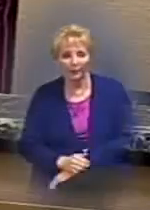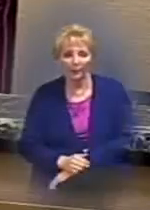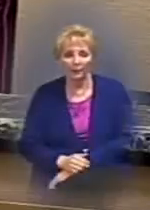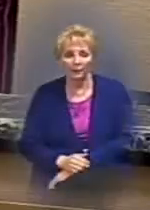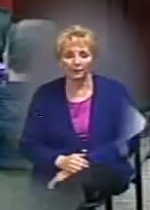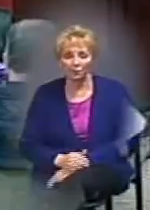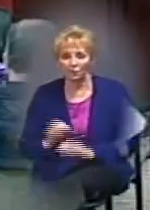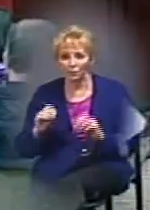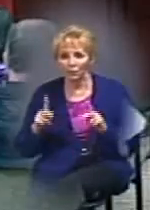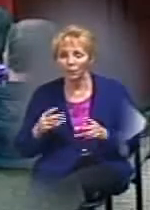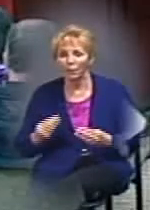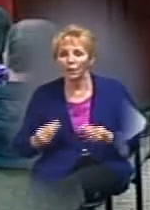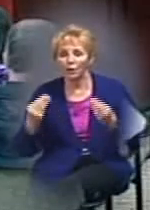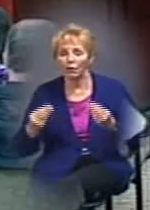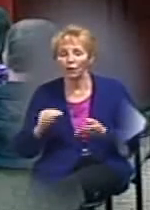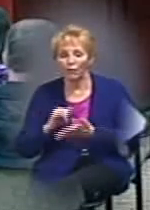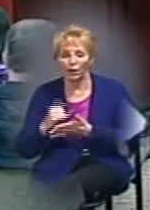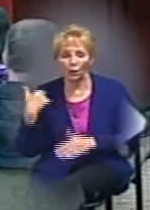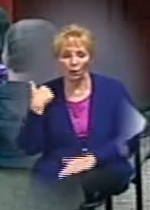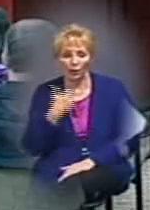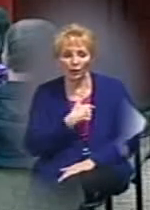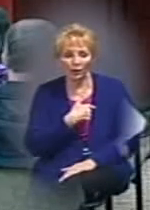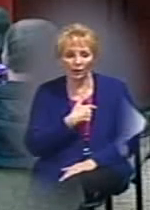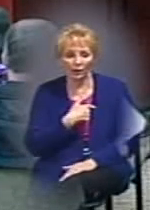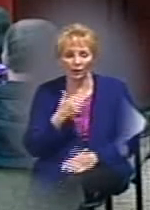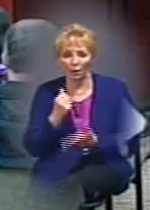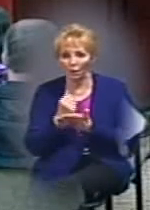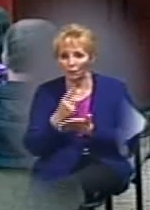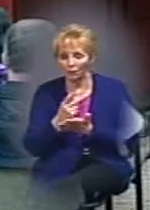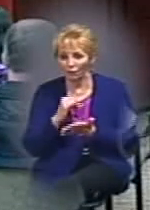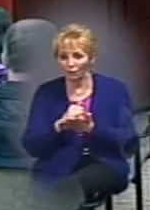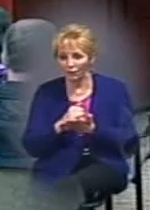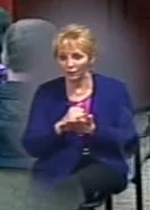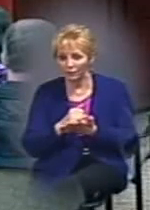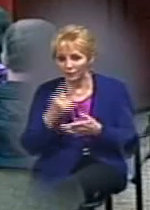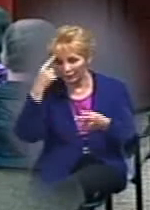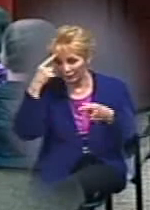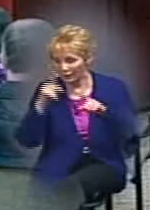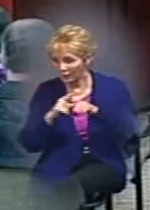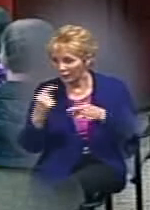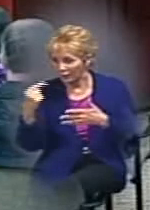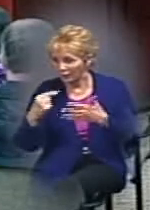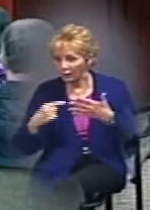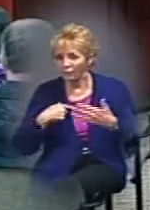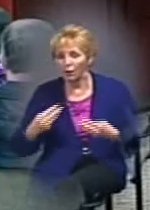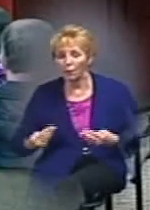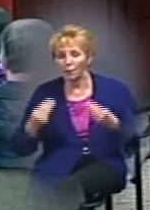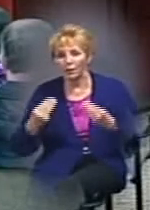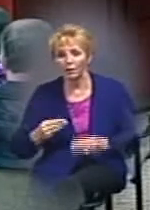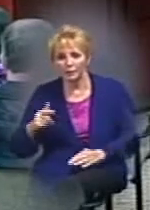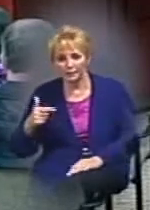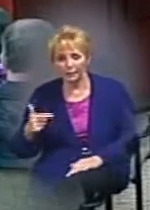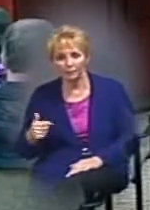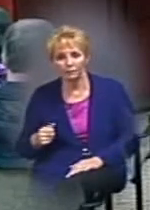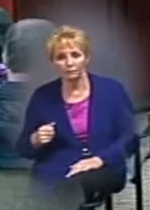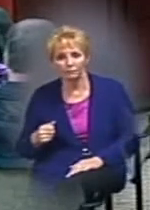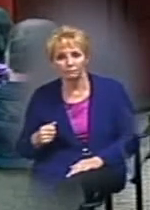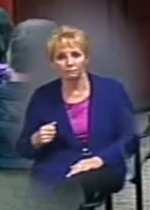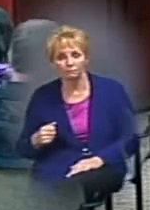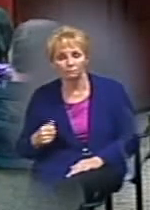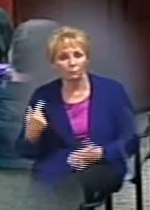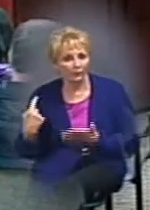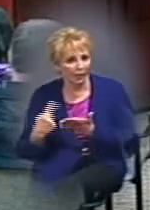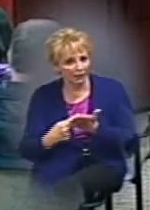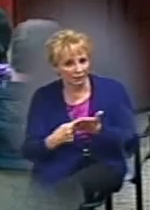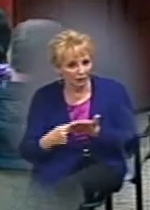Seeing no one, I'll make a motion that we approve the consent agenda as is. Second. We have a motion. We have a second. Discussion of